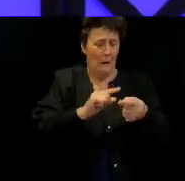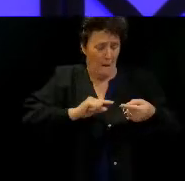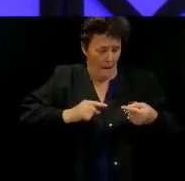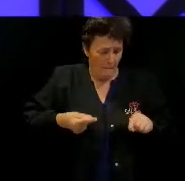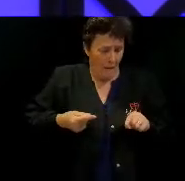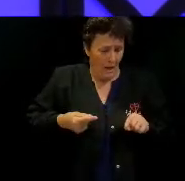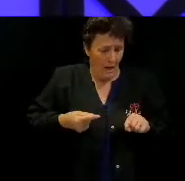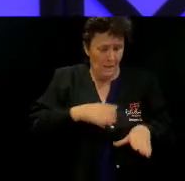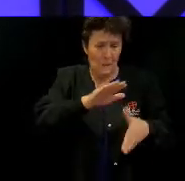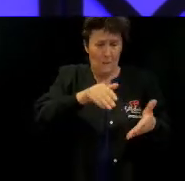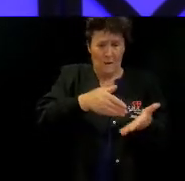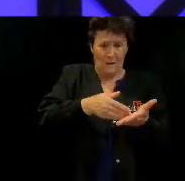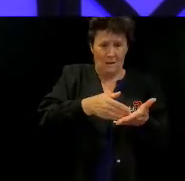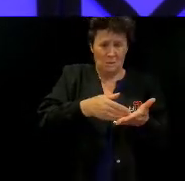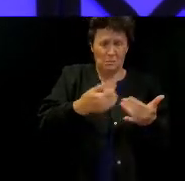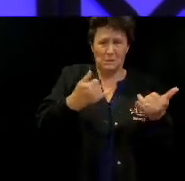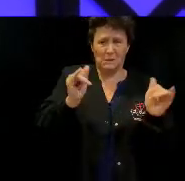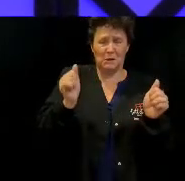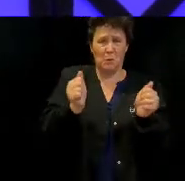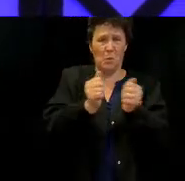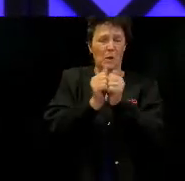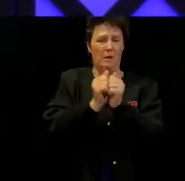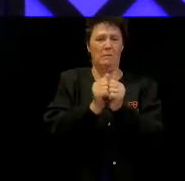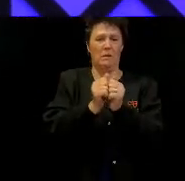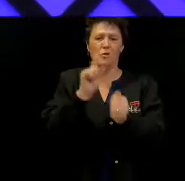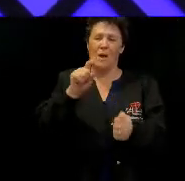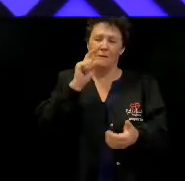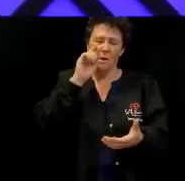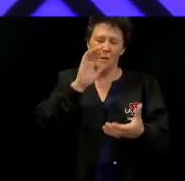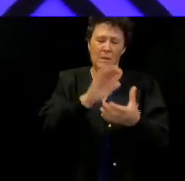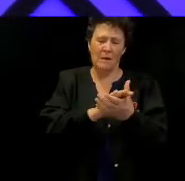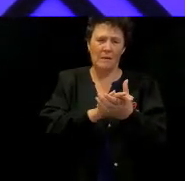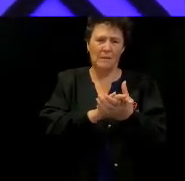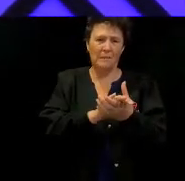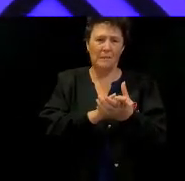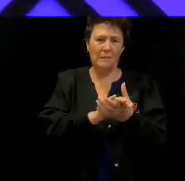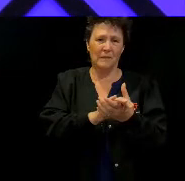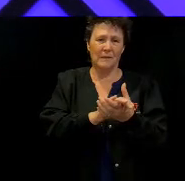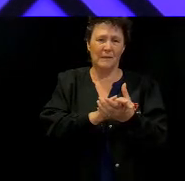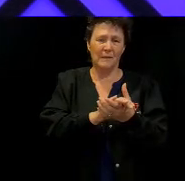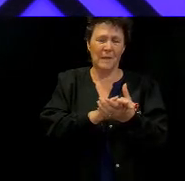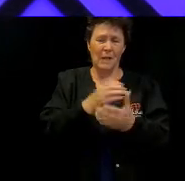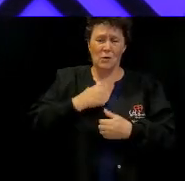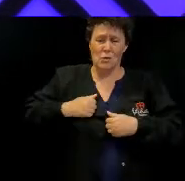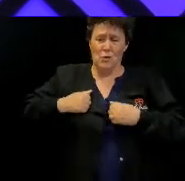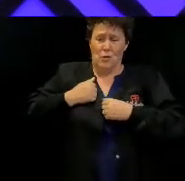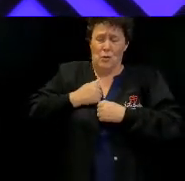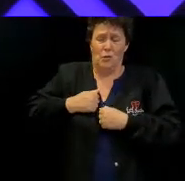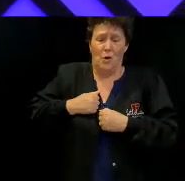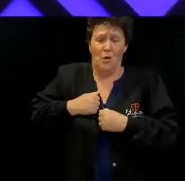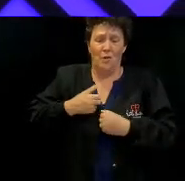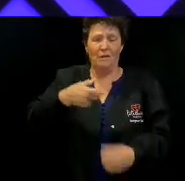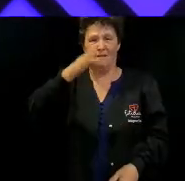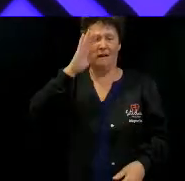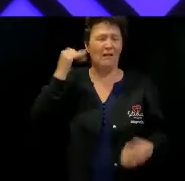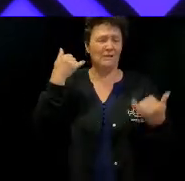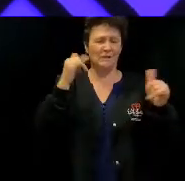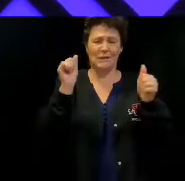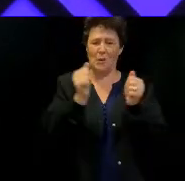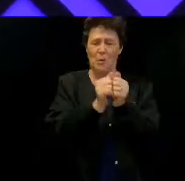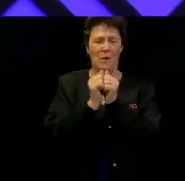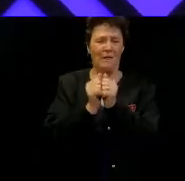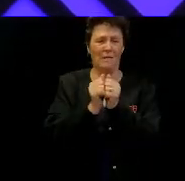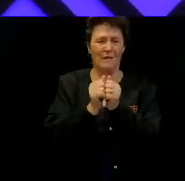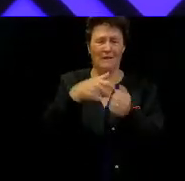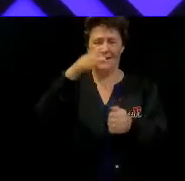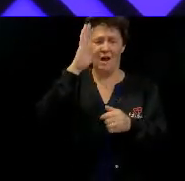me. You have to believe it. Even in grief, God's with you. You have to believe he's grieving beside of you.